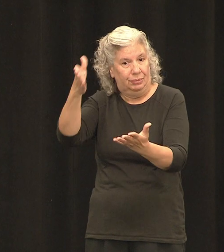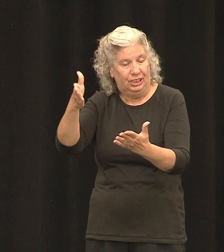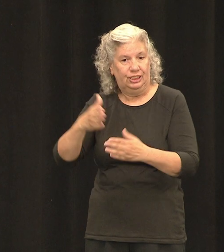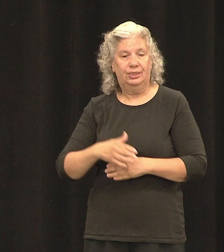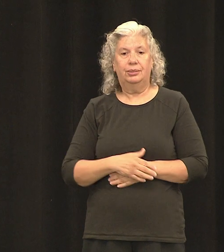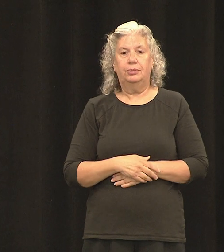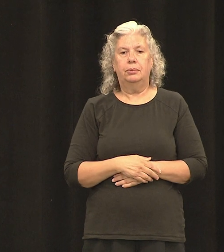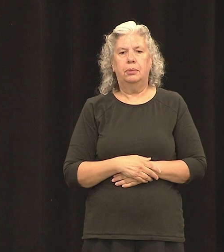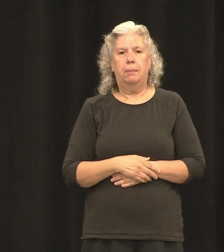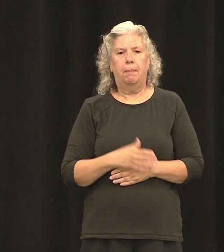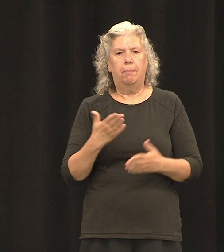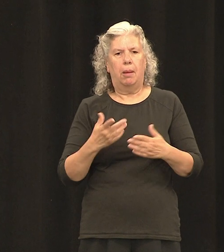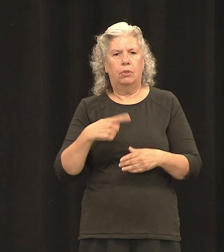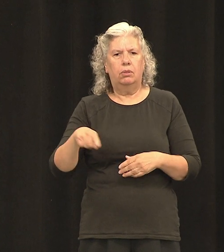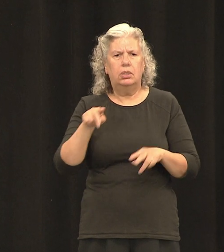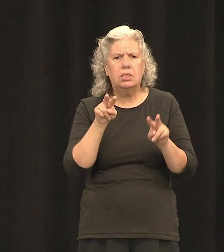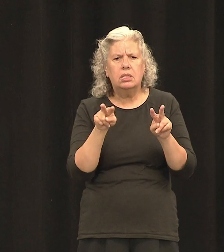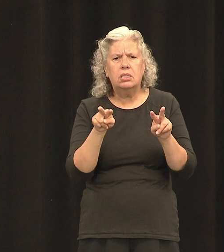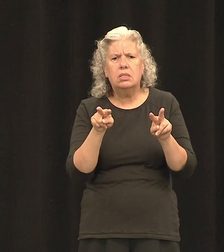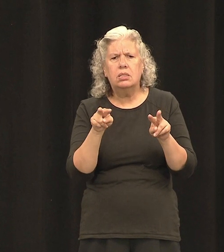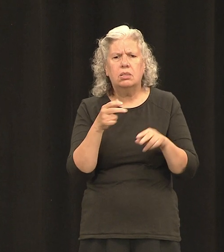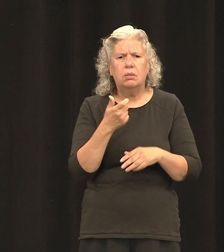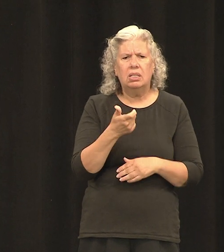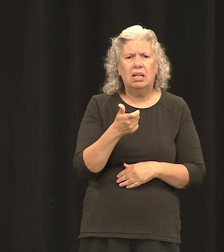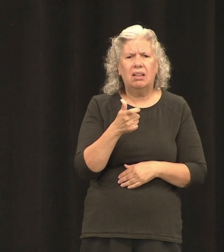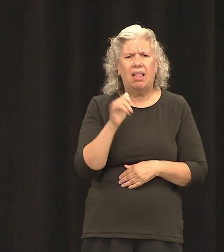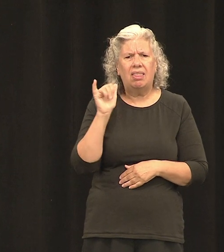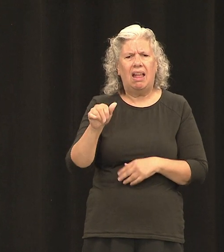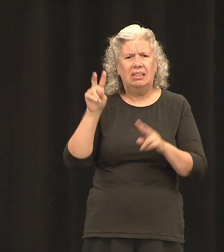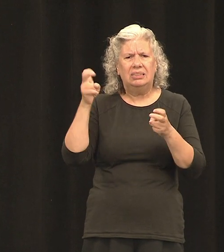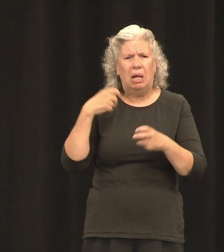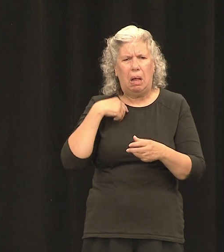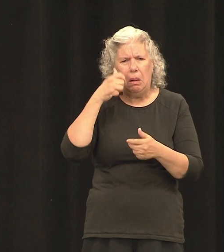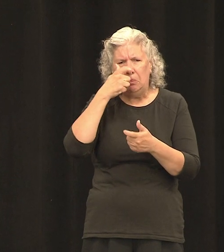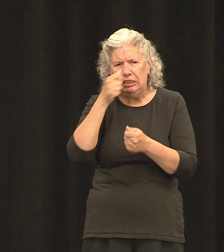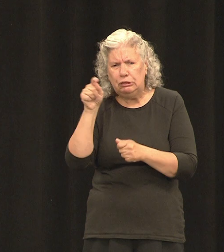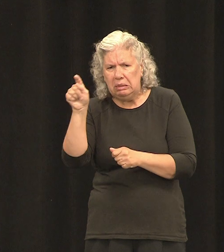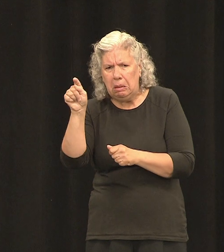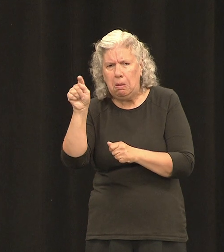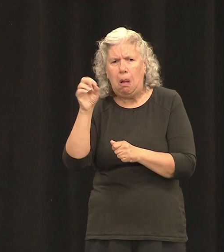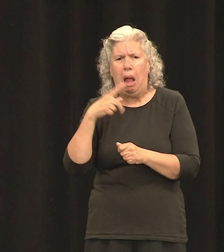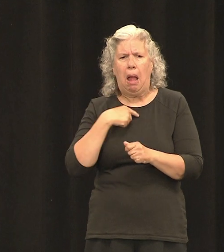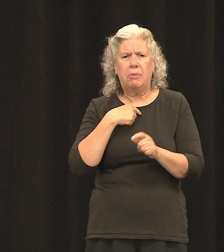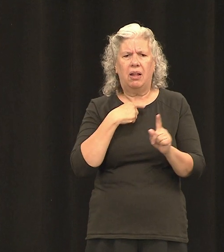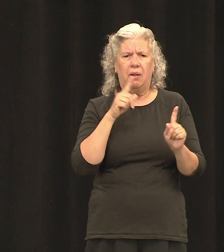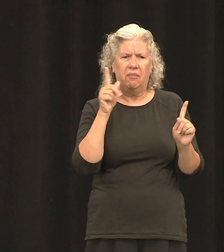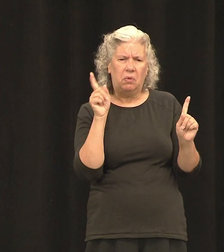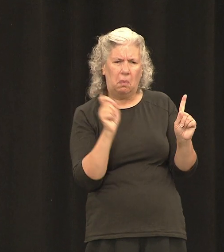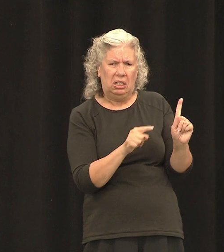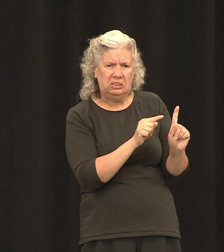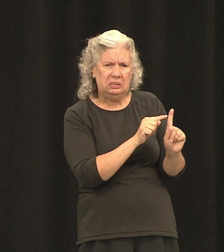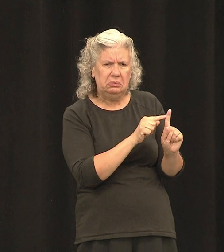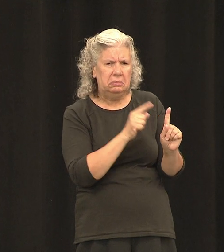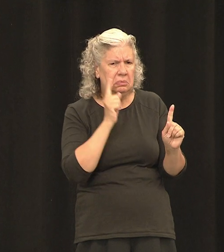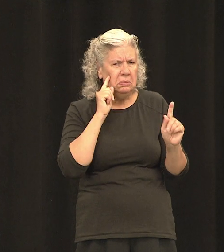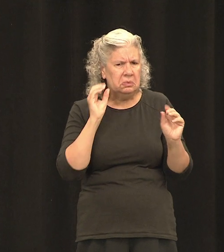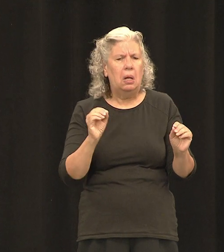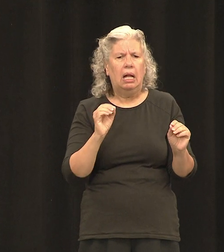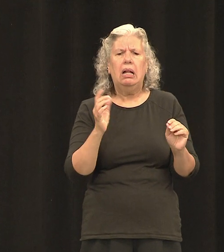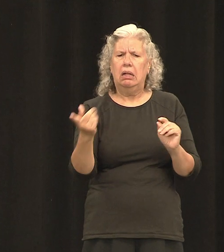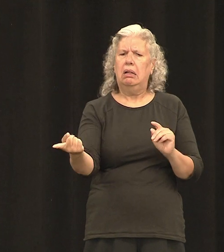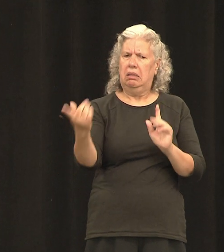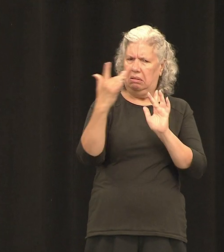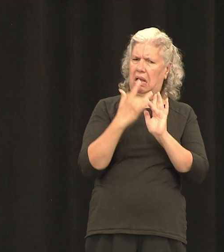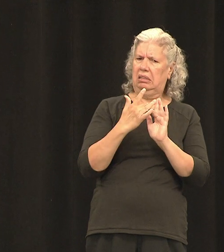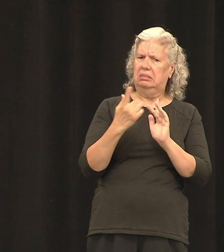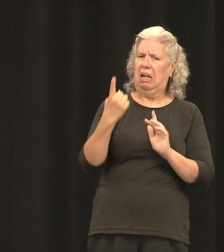in, or have questions, please reach out to us. We're very excited to meet you and connect with